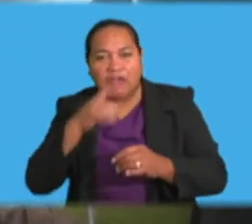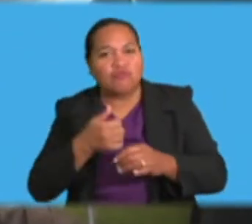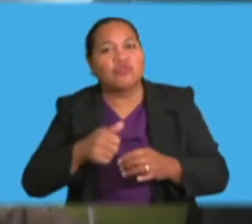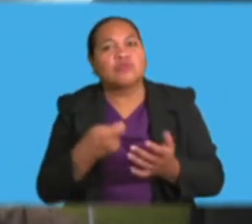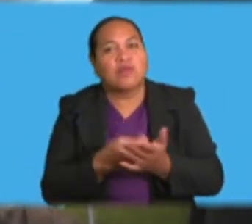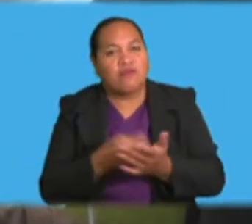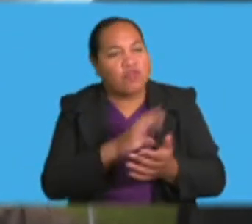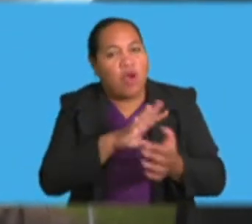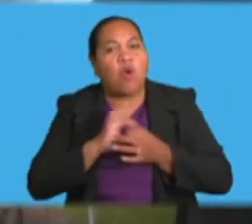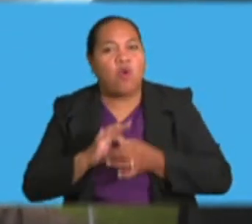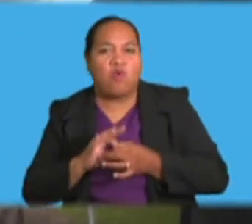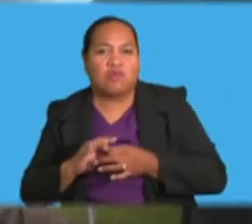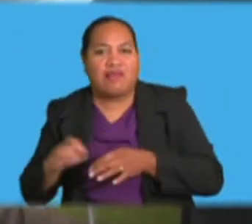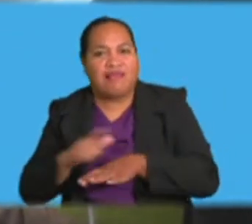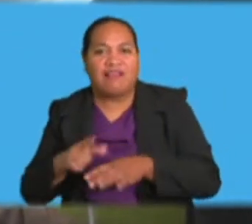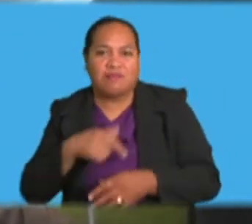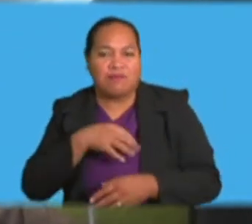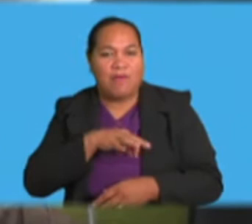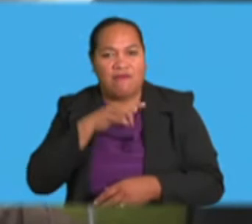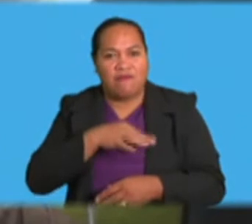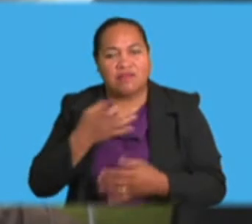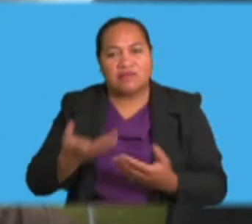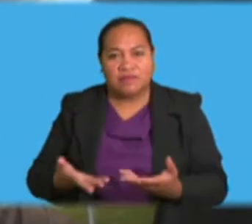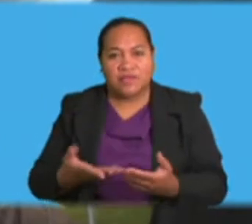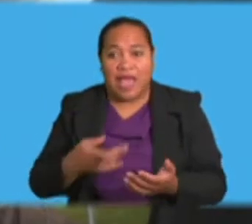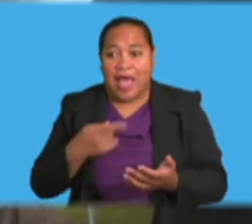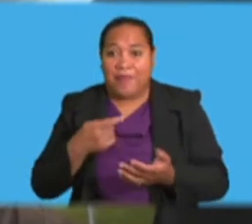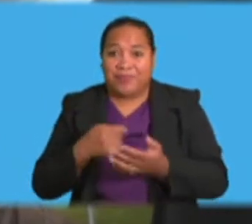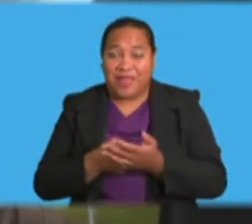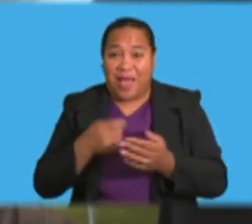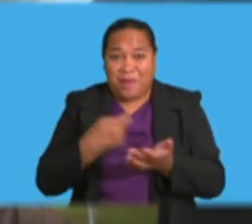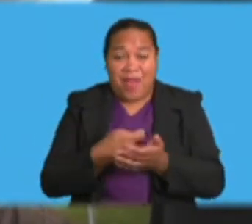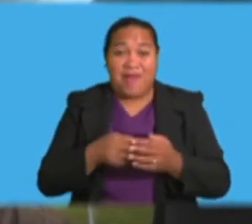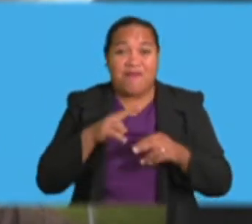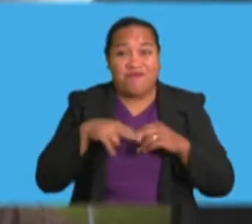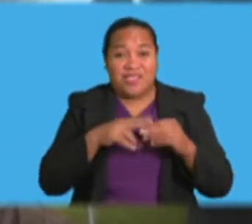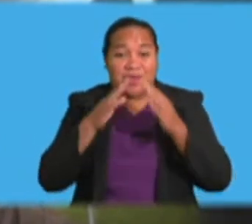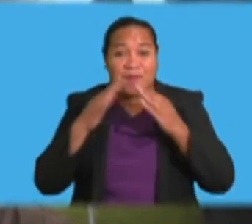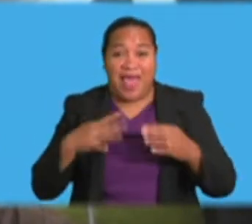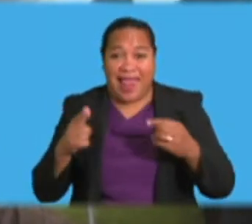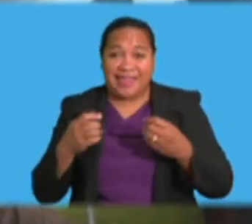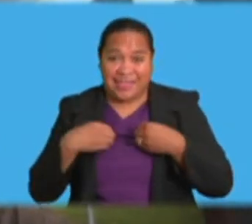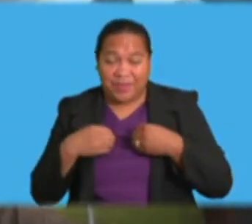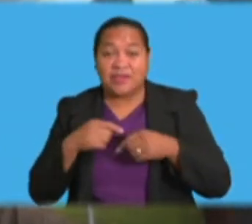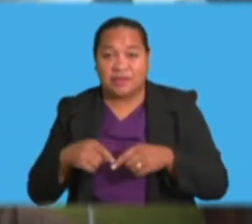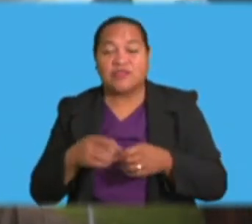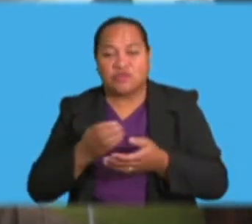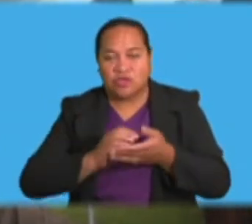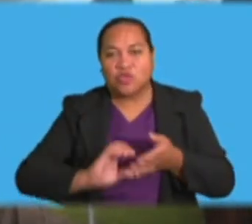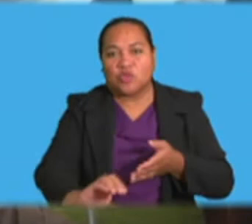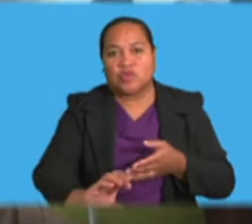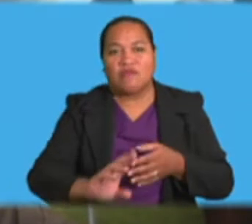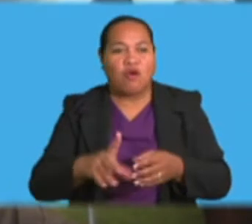for their landowner benefits. Instead, monies given by FPL, Fiji Pine Limited, is abused in administration and mismanaged.